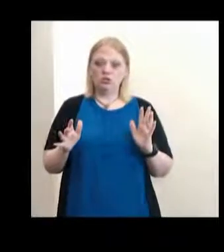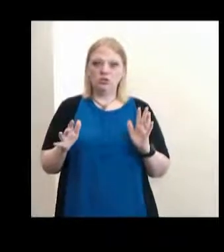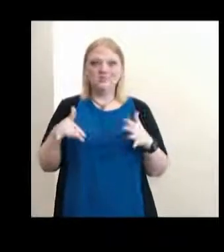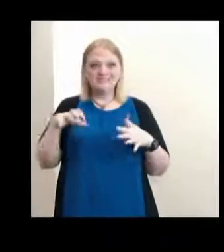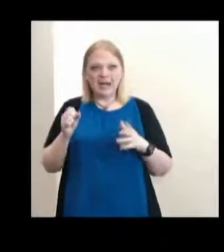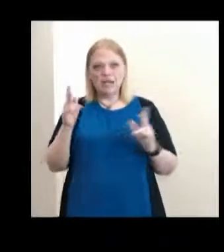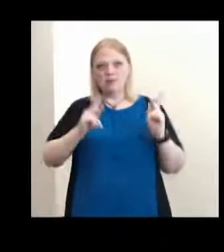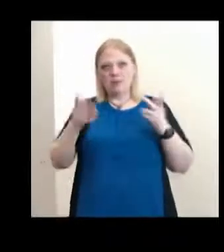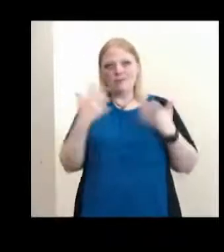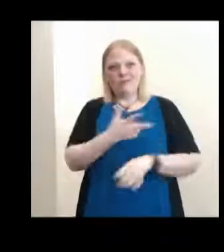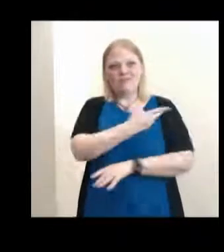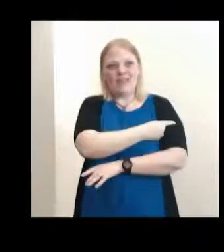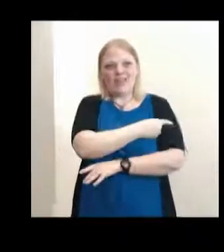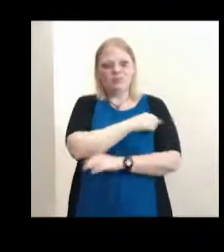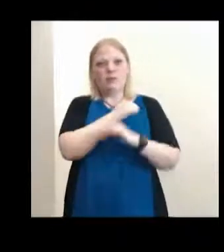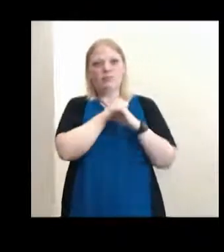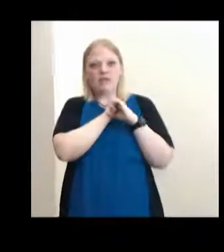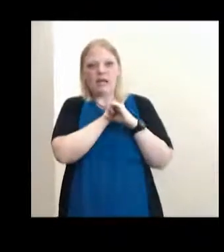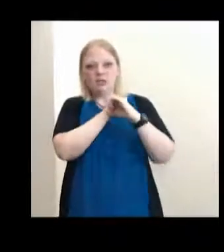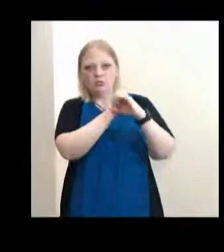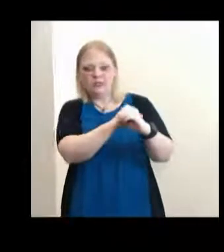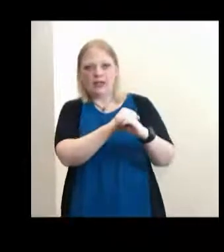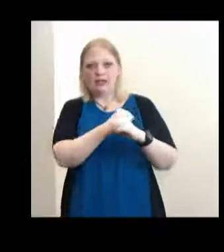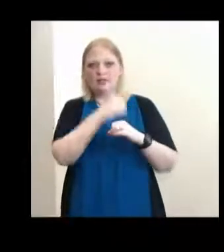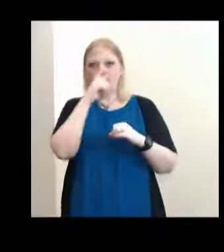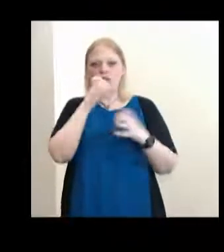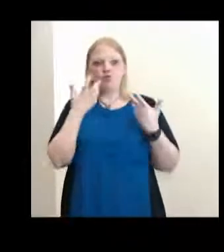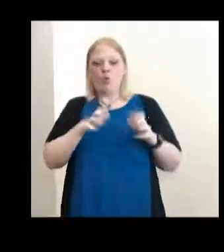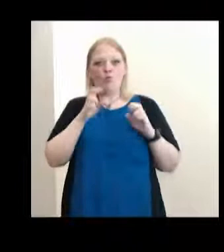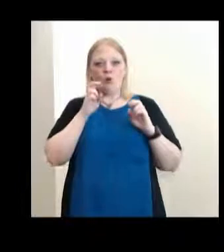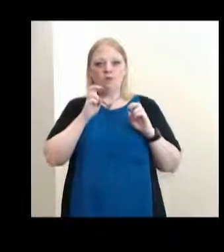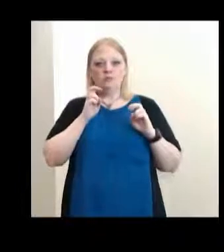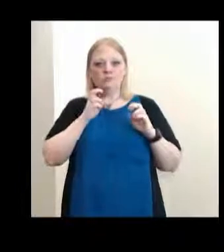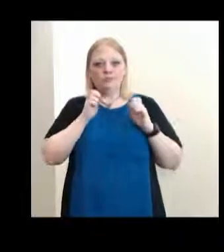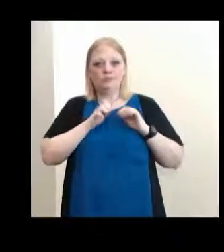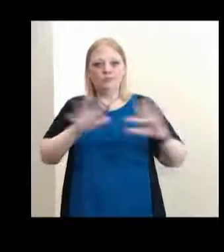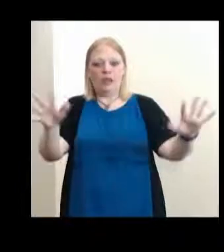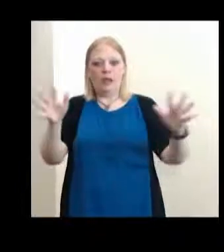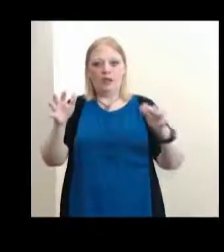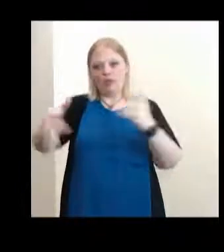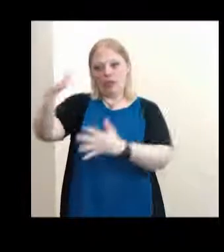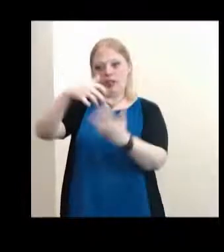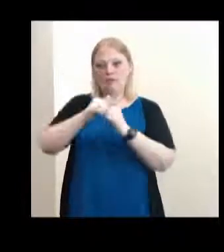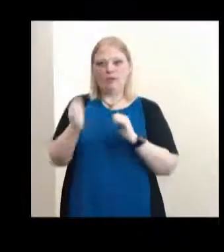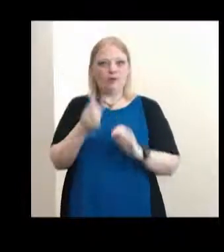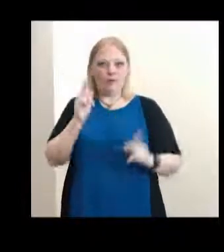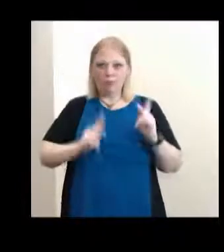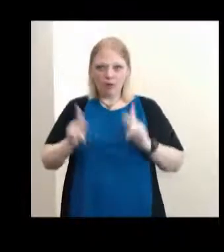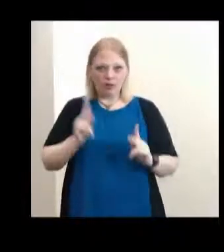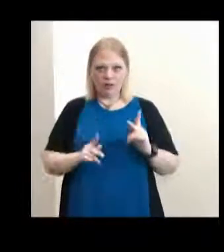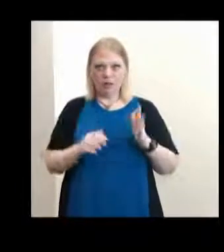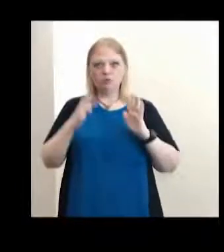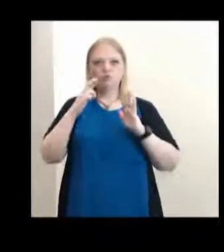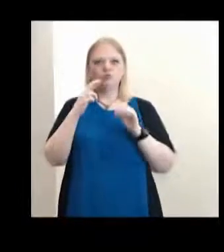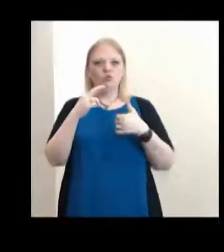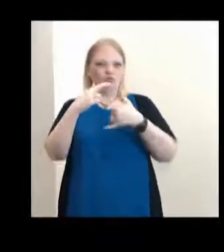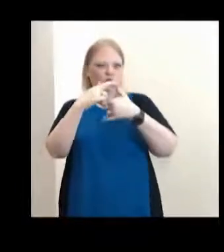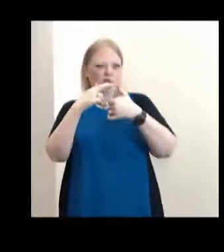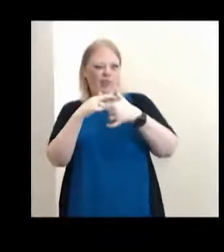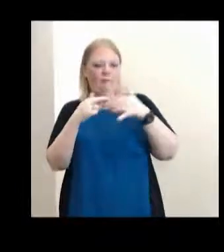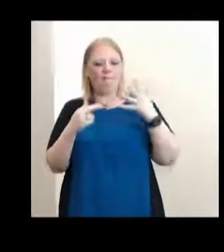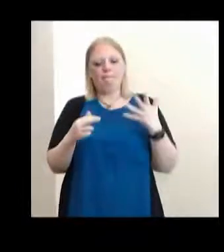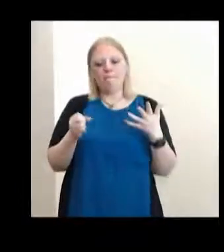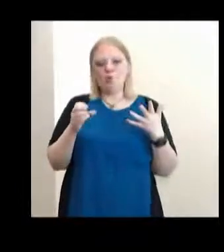vaccinated, to protect ourselves against transmission when we're getting together with other people. So just some rules of thumb. I mean,